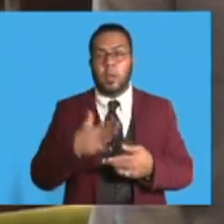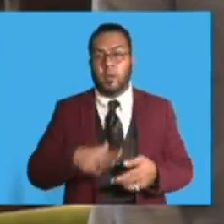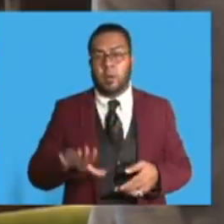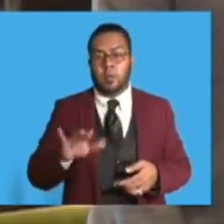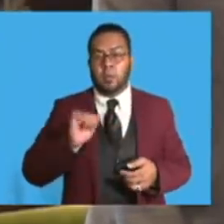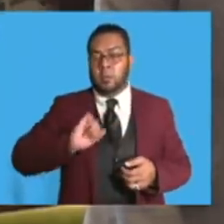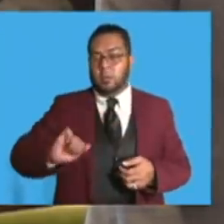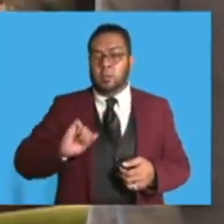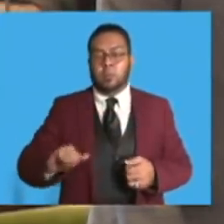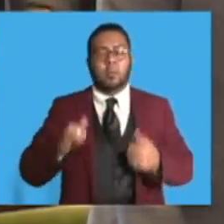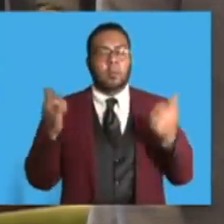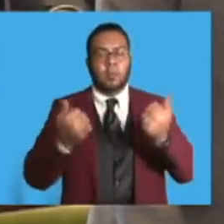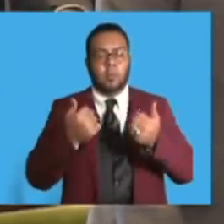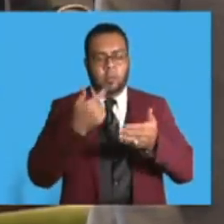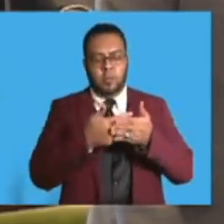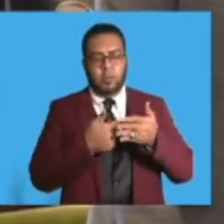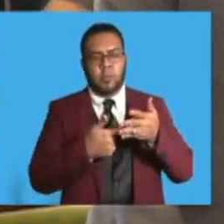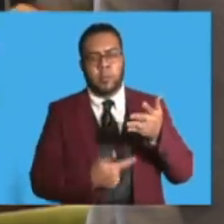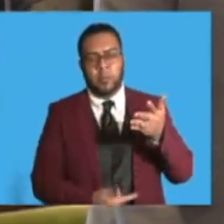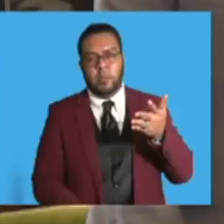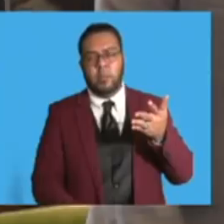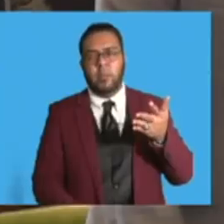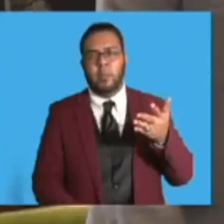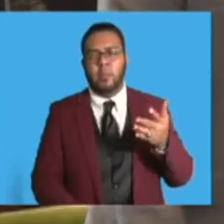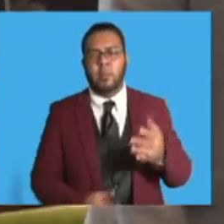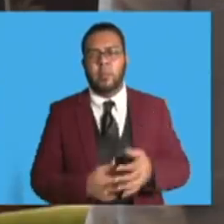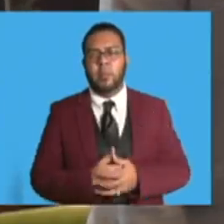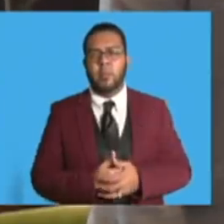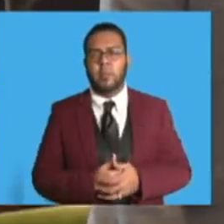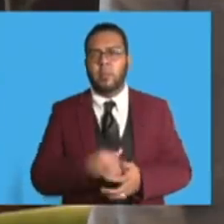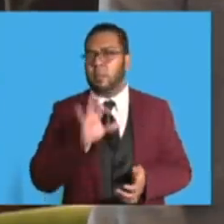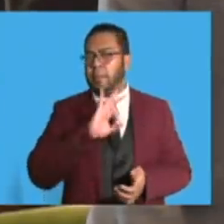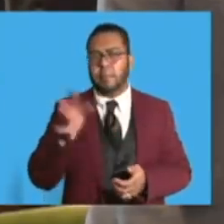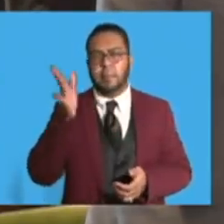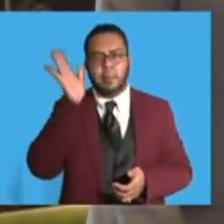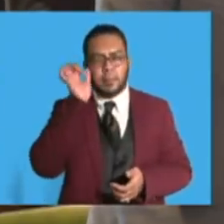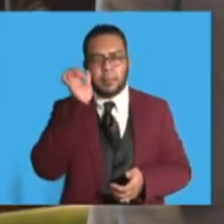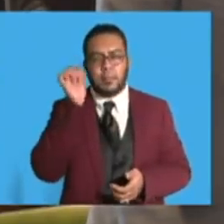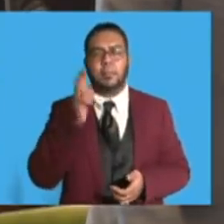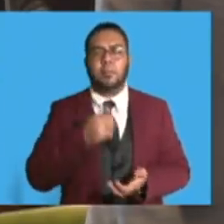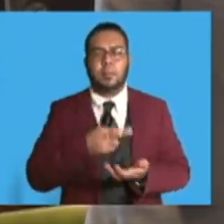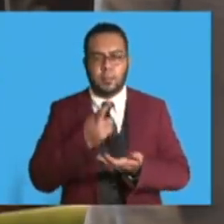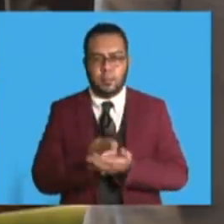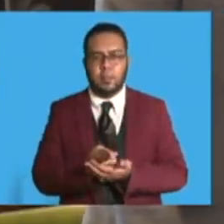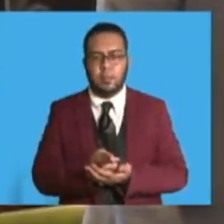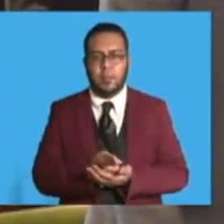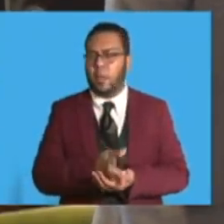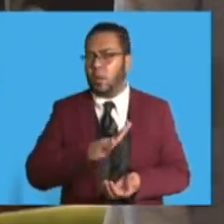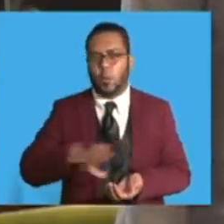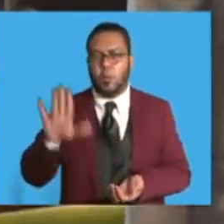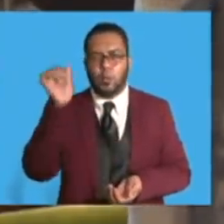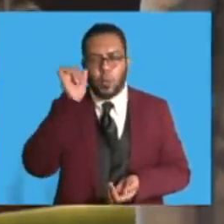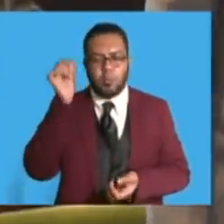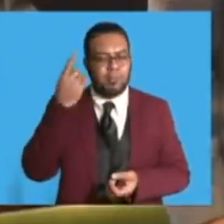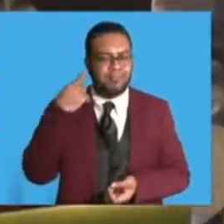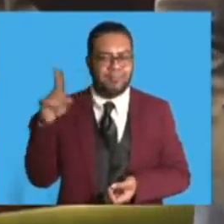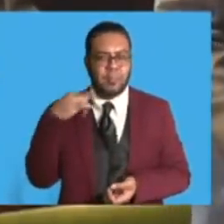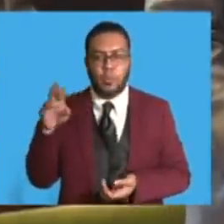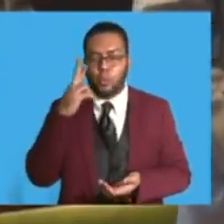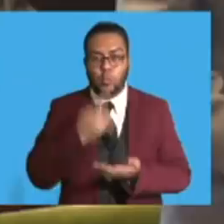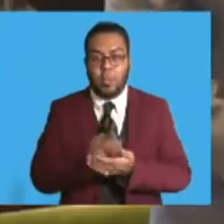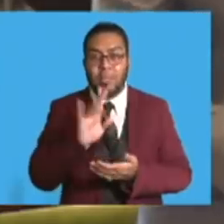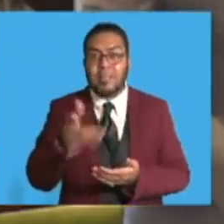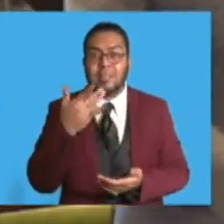ignore many facts. And indeed, Madam Speaker, they don't want to know the truth. This type of politics, Madam